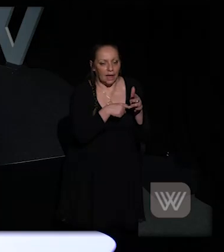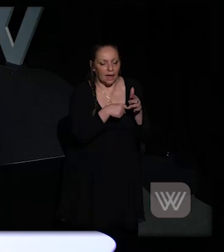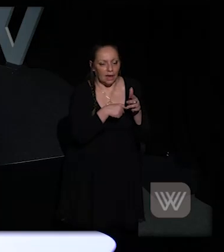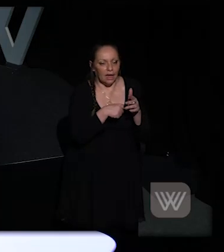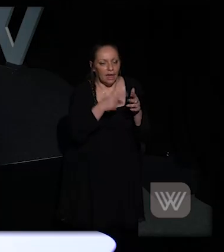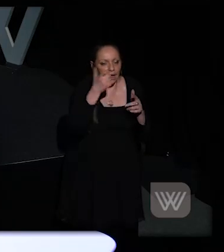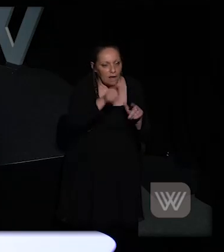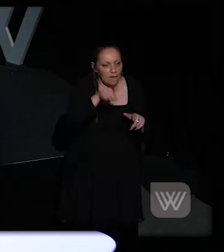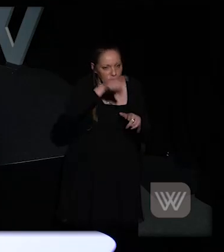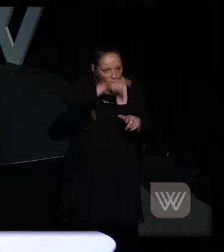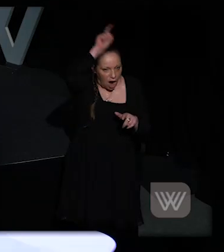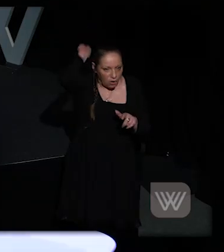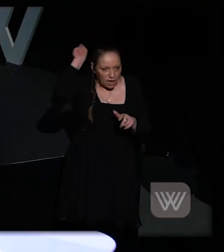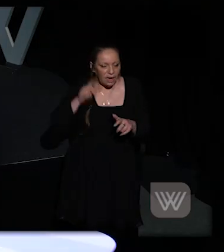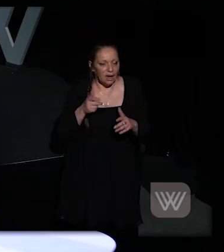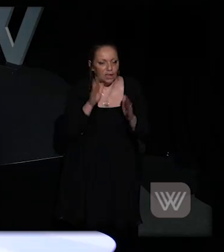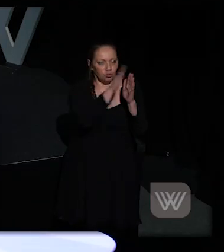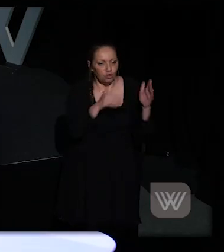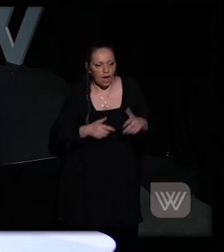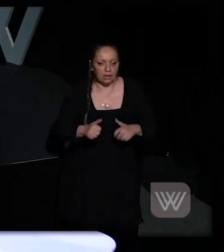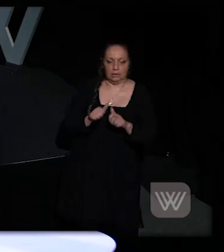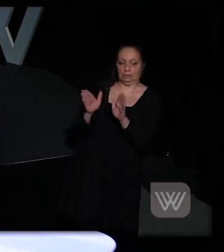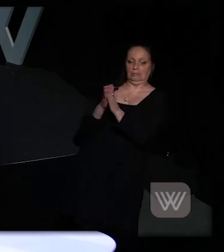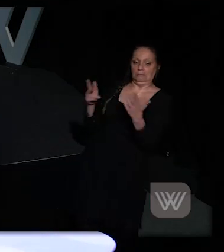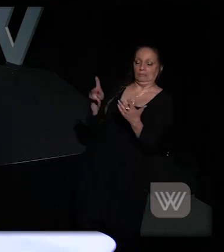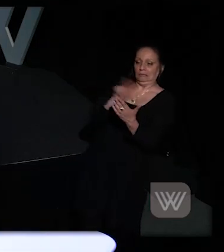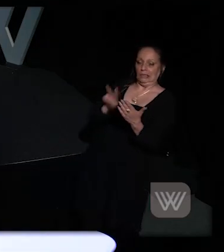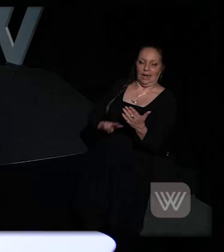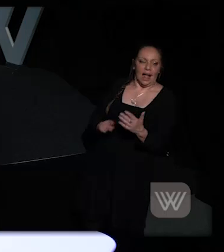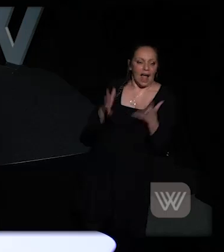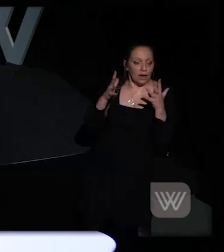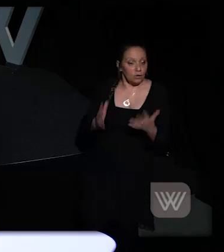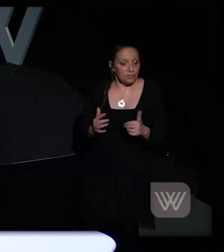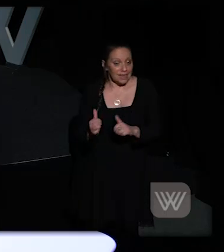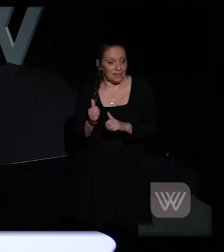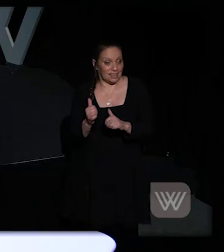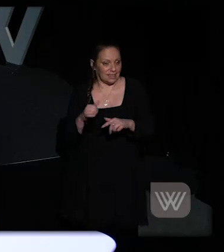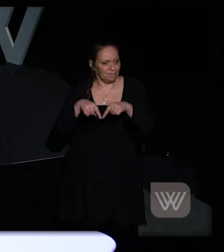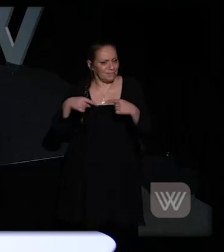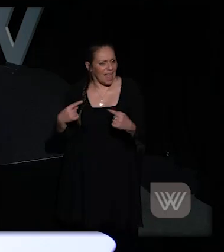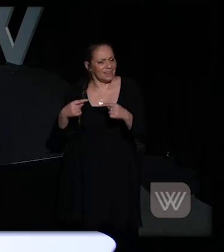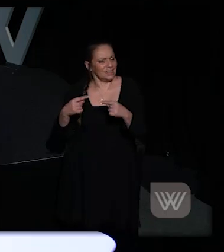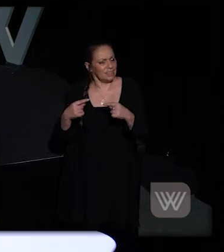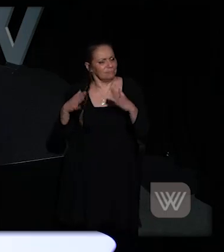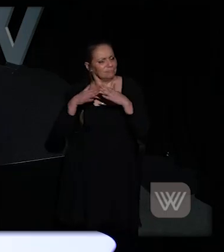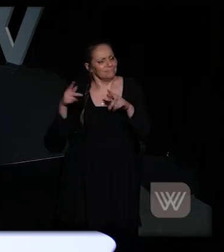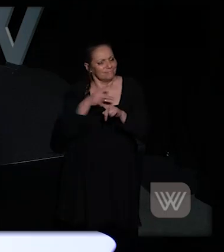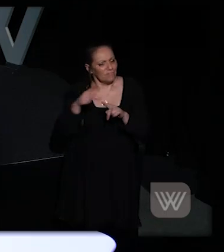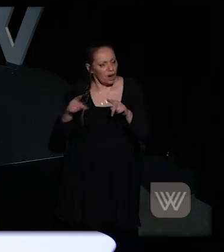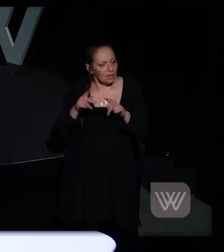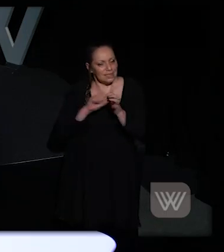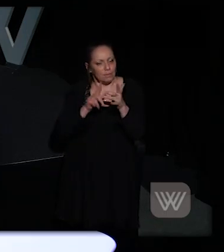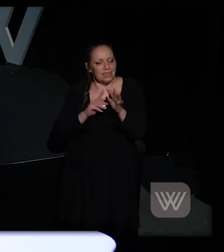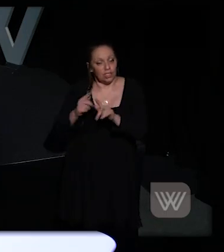against his truck reading the book, and there's all these anti-domestic violence messages in the background. So all kinds of photos are